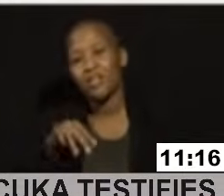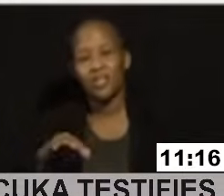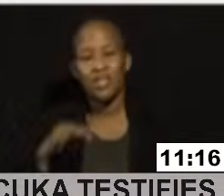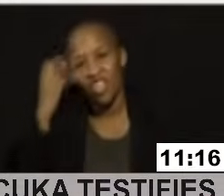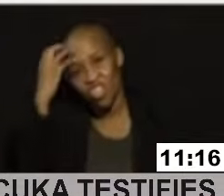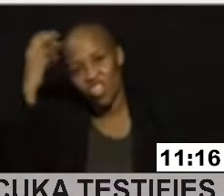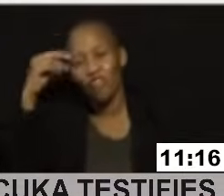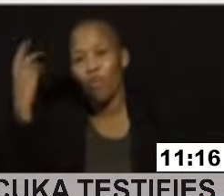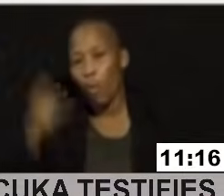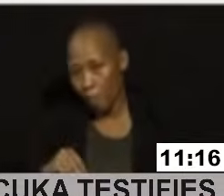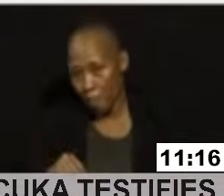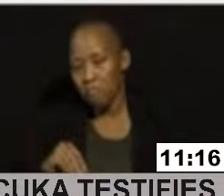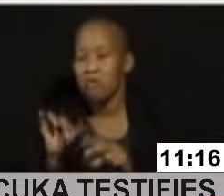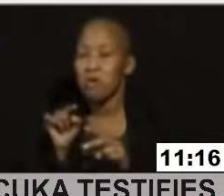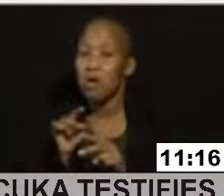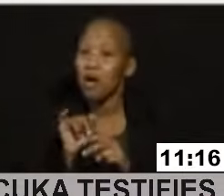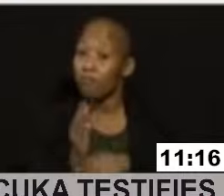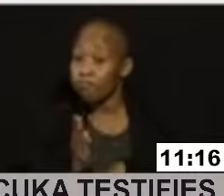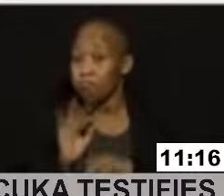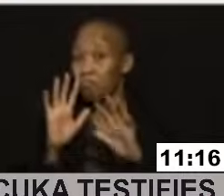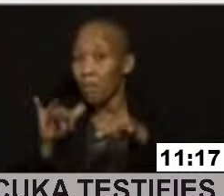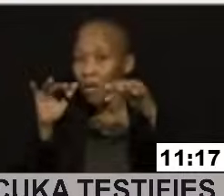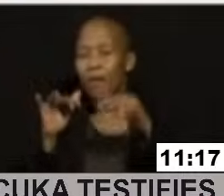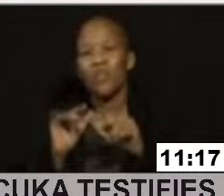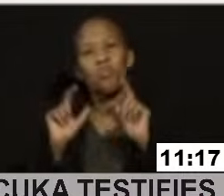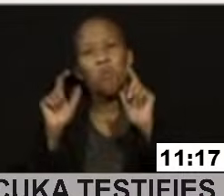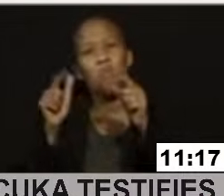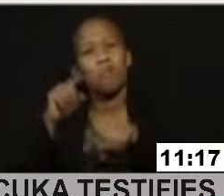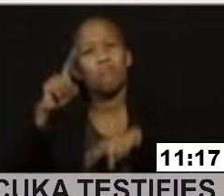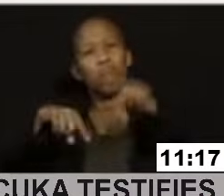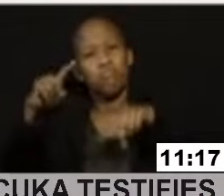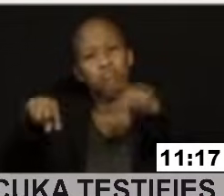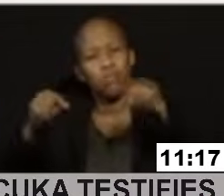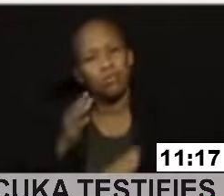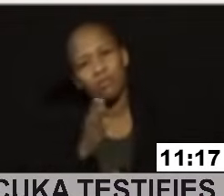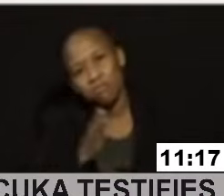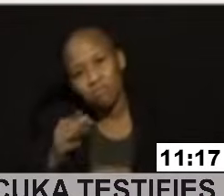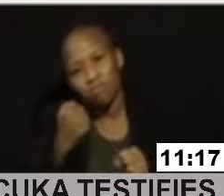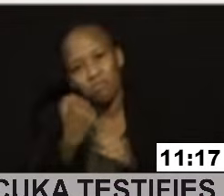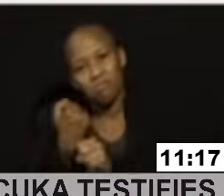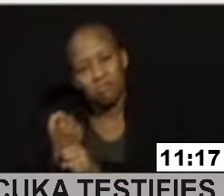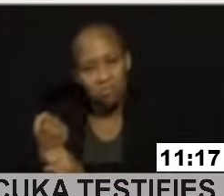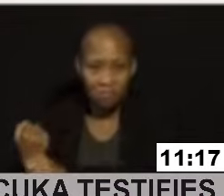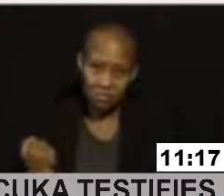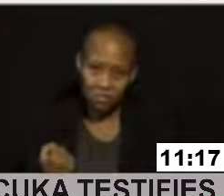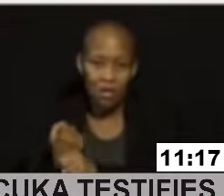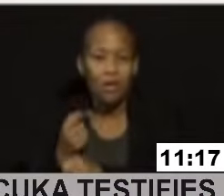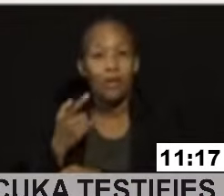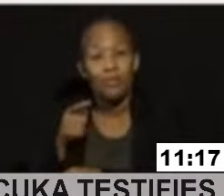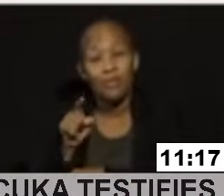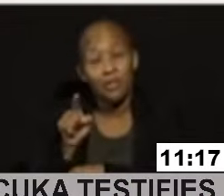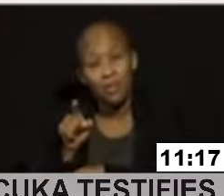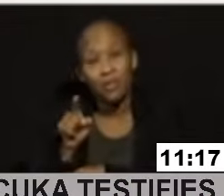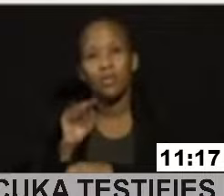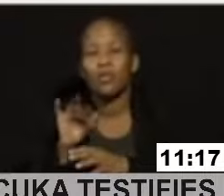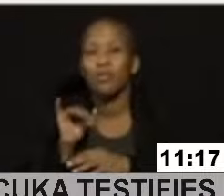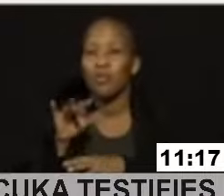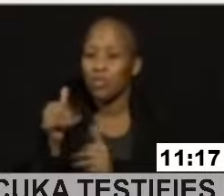I served in the various committees. I chaired the joint committee that appointed the Human Rights